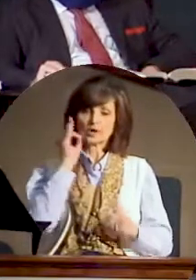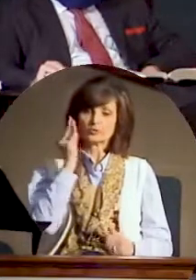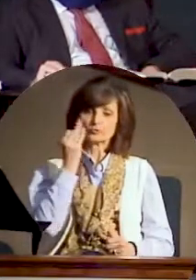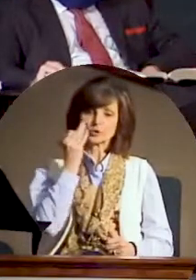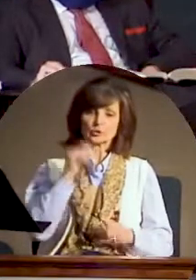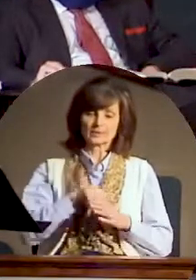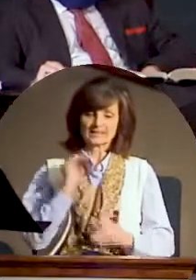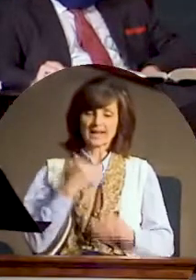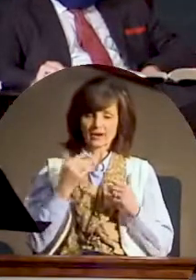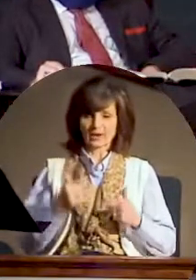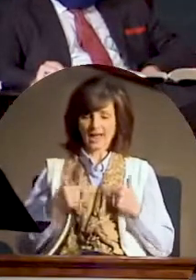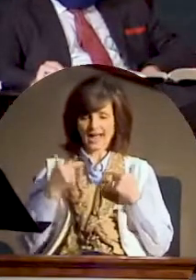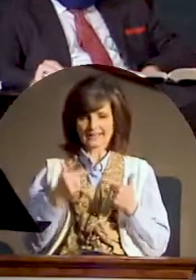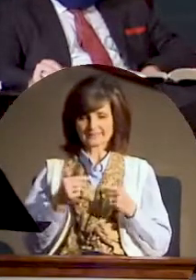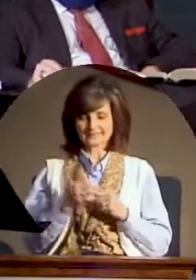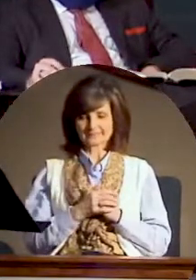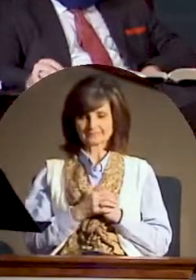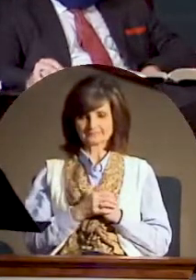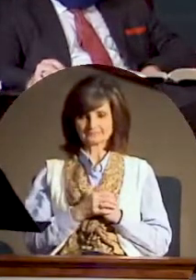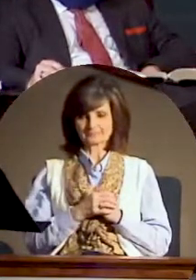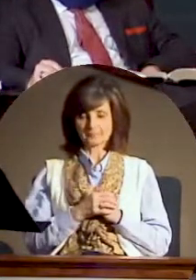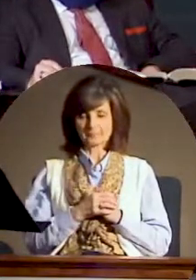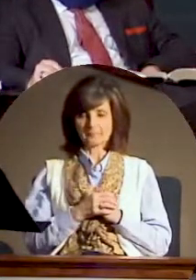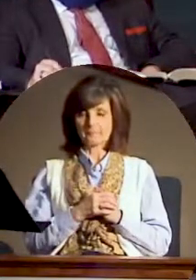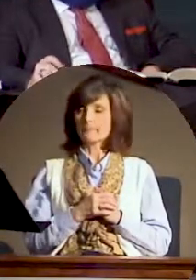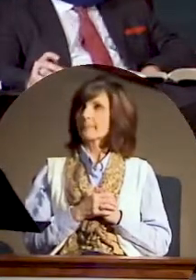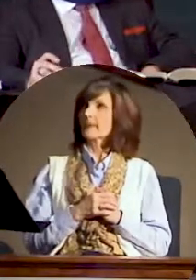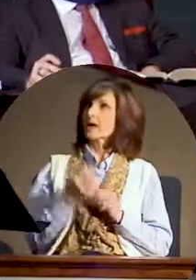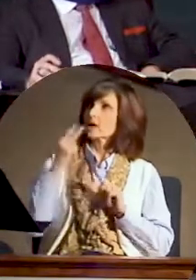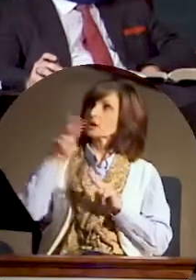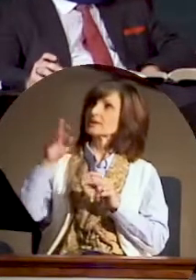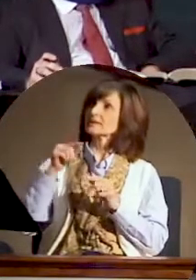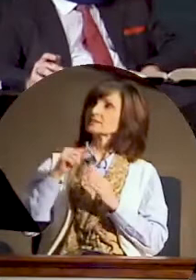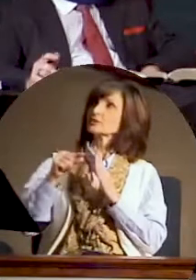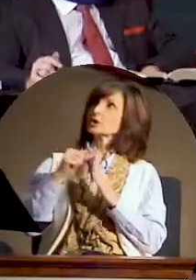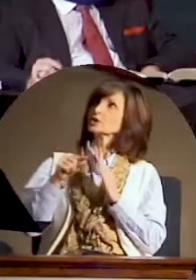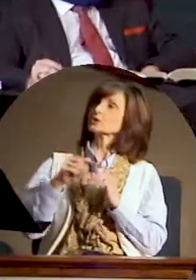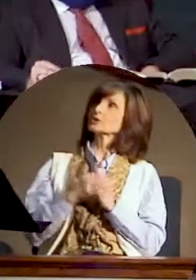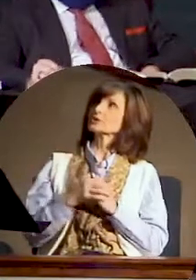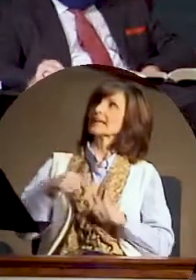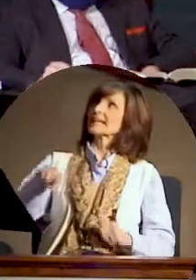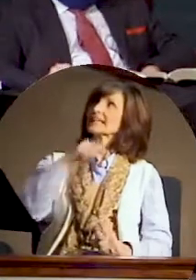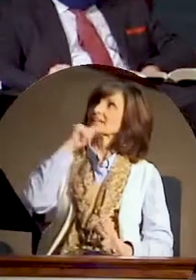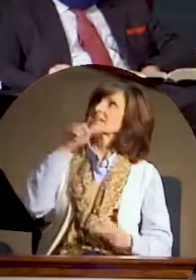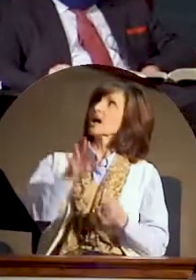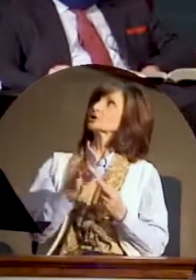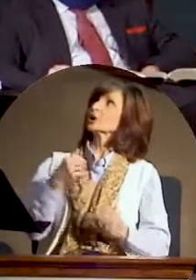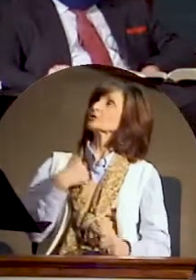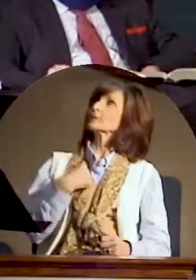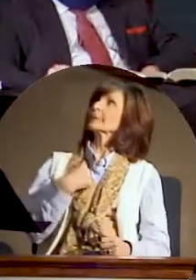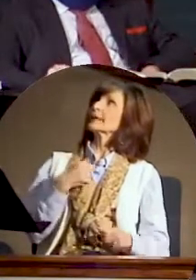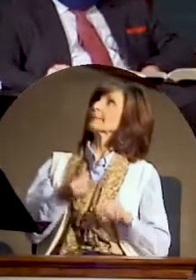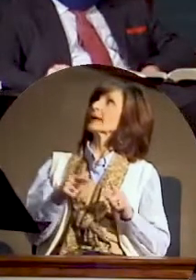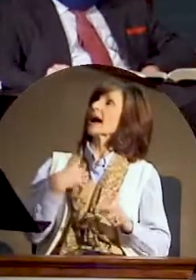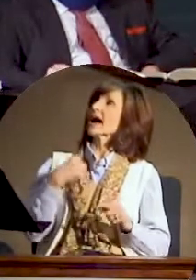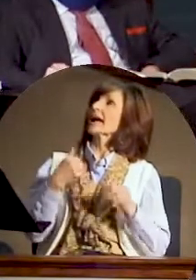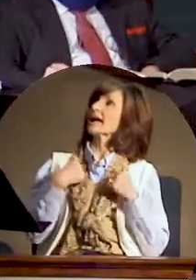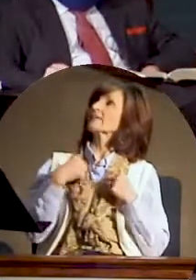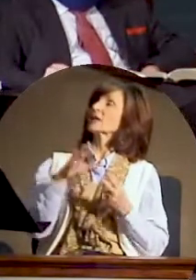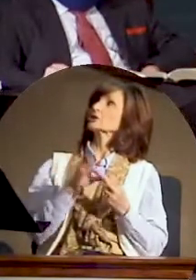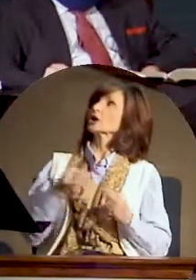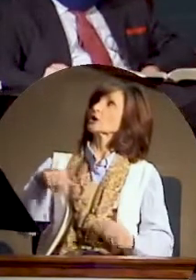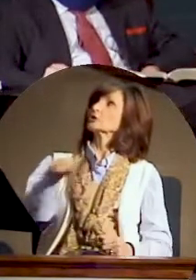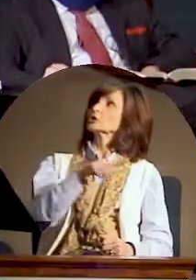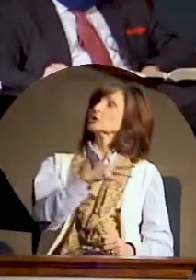our lives. So as we close, look at this verse. You have not chosen me, but I have chosen you. And